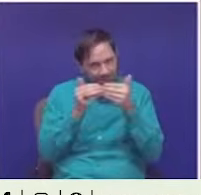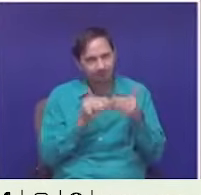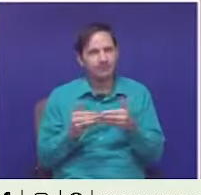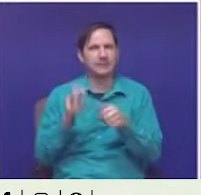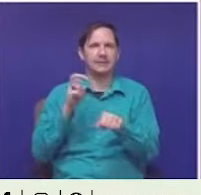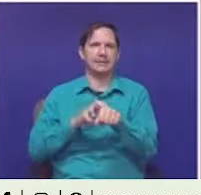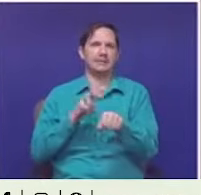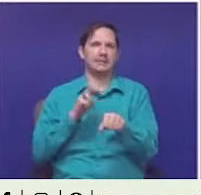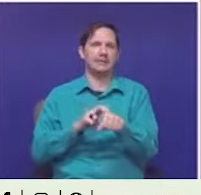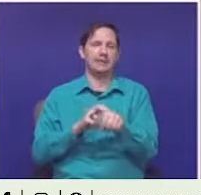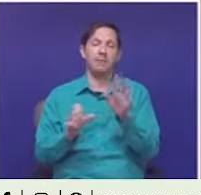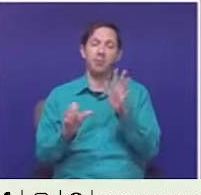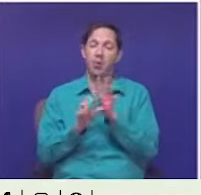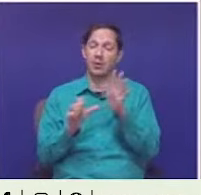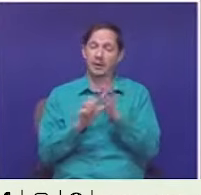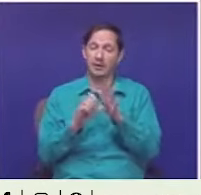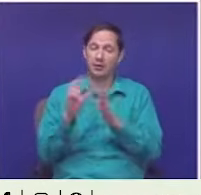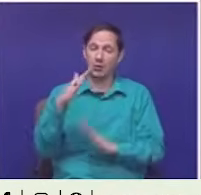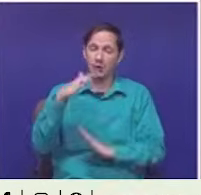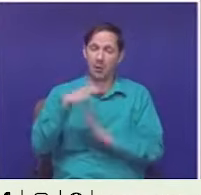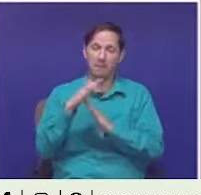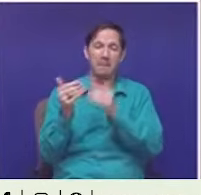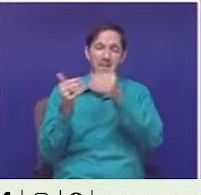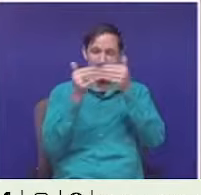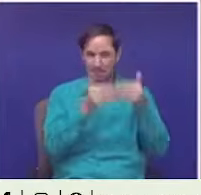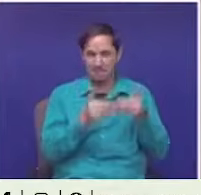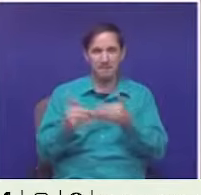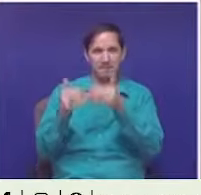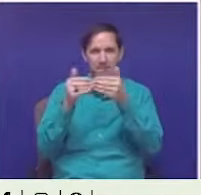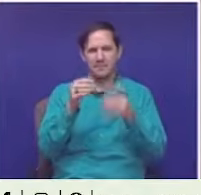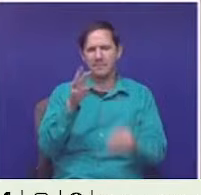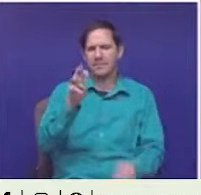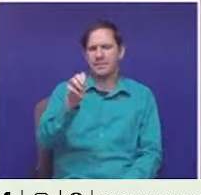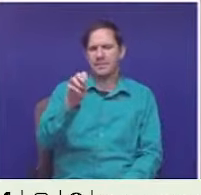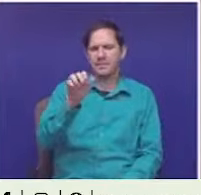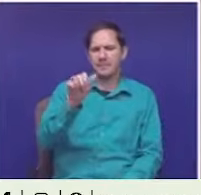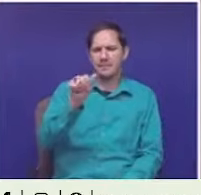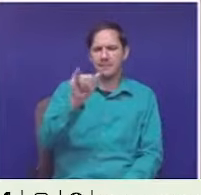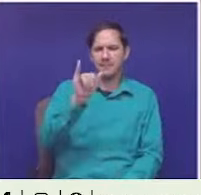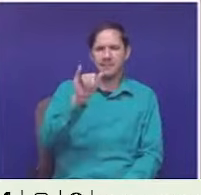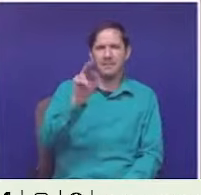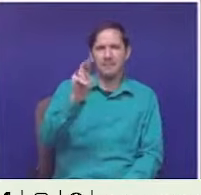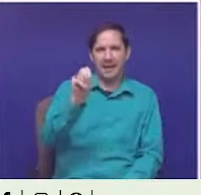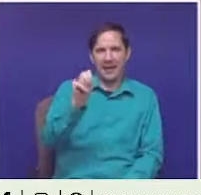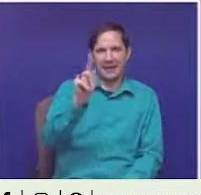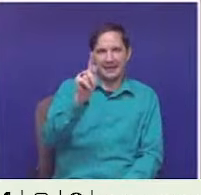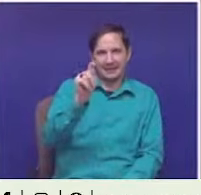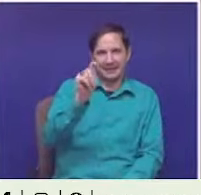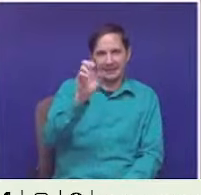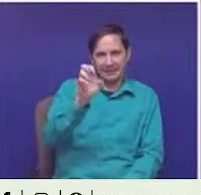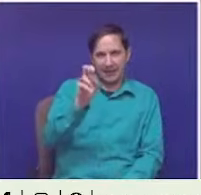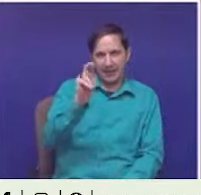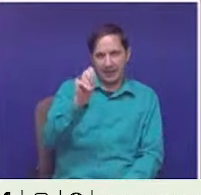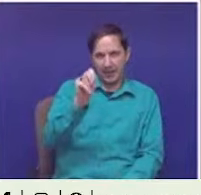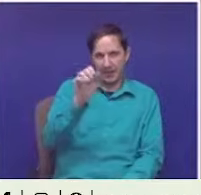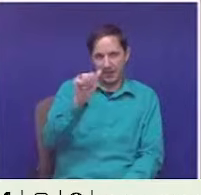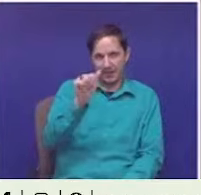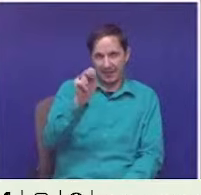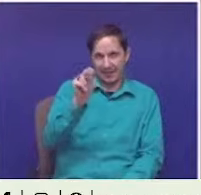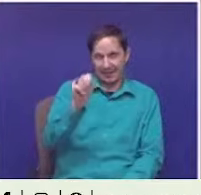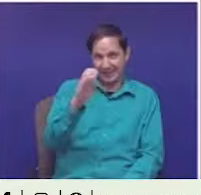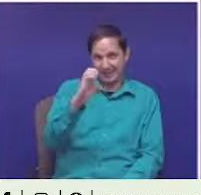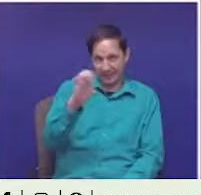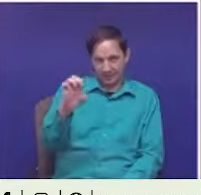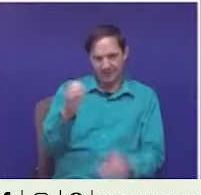importantly, maintenance. And I think this needs to be really said, that a lot of some of the infrastructure issues that are taking us